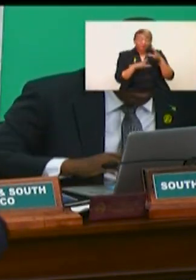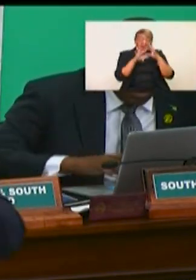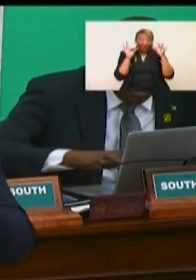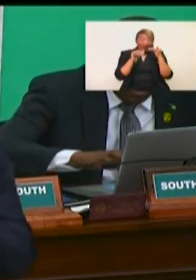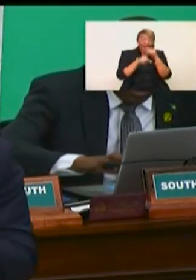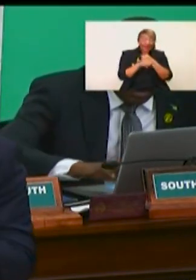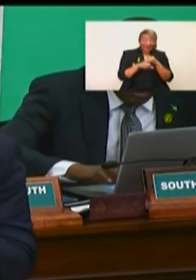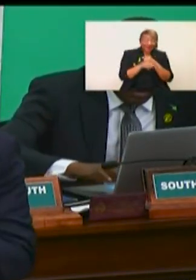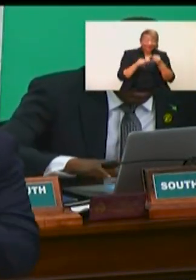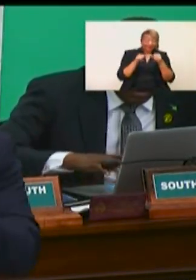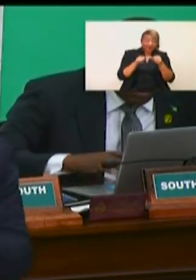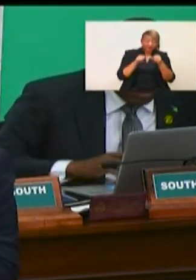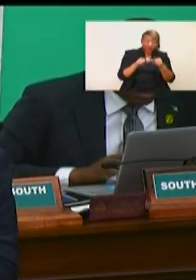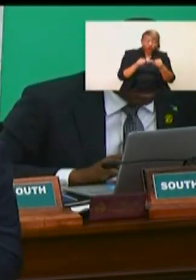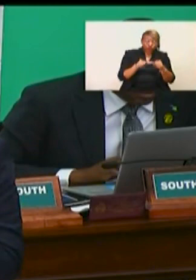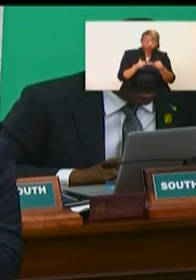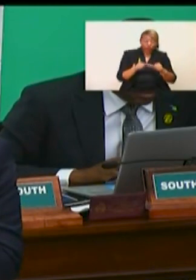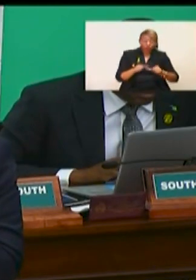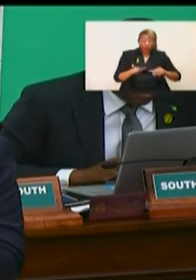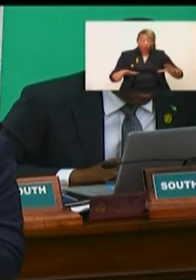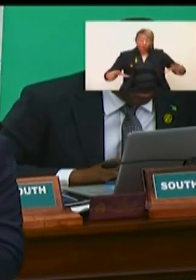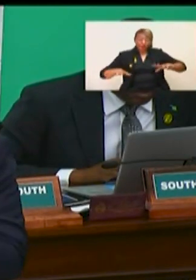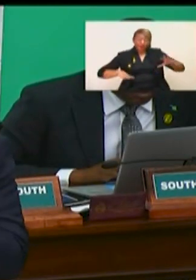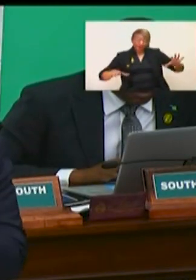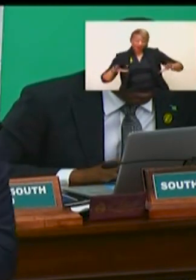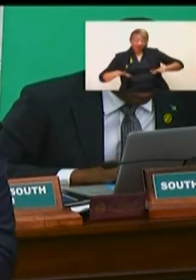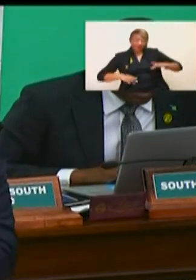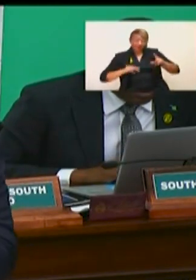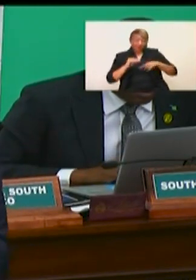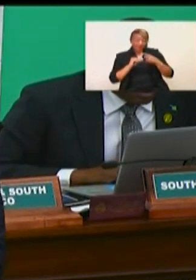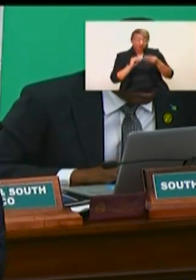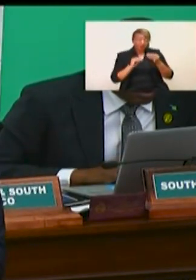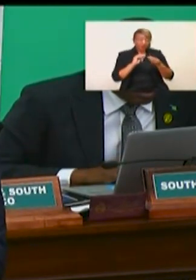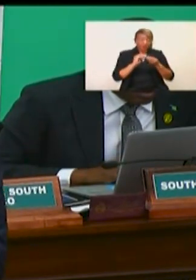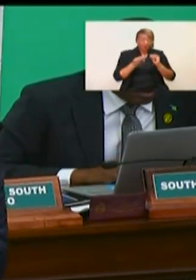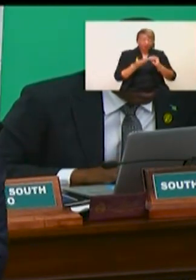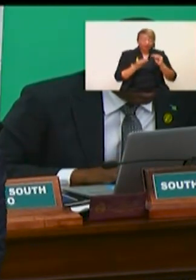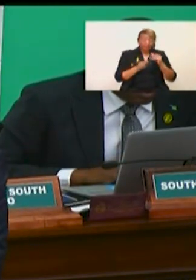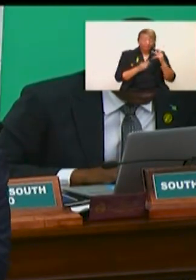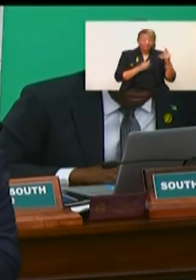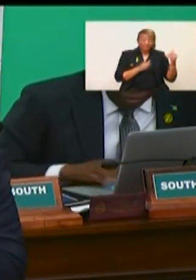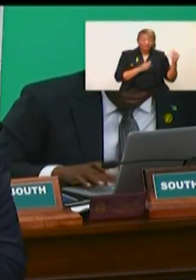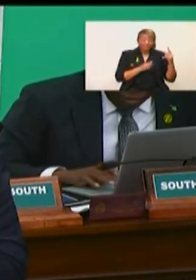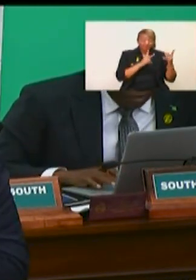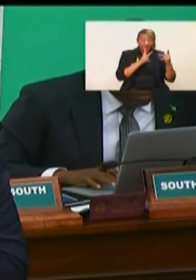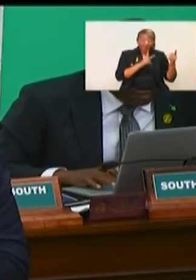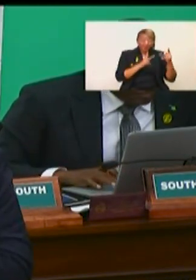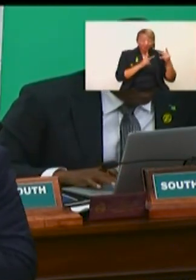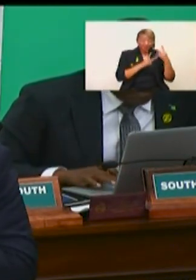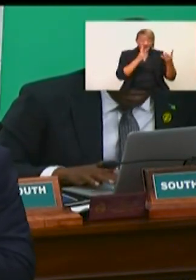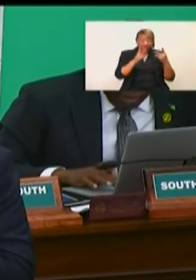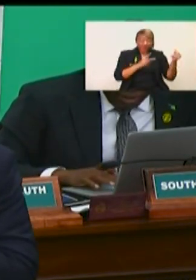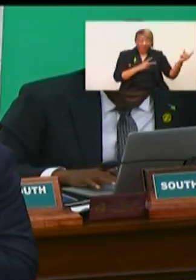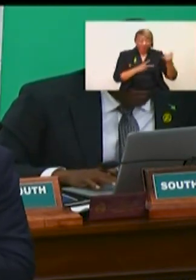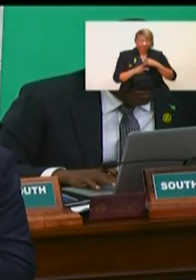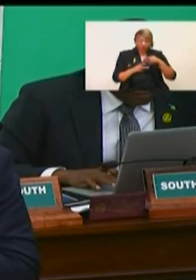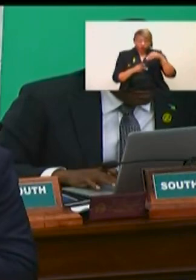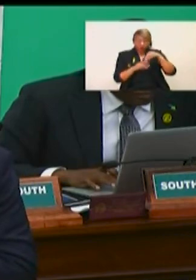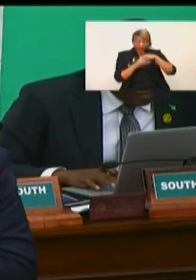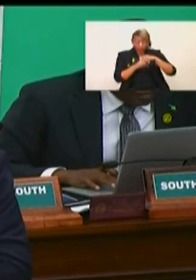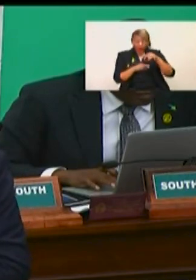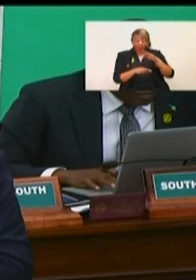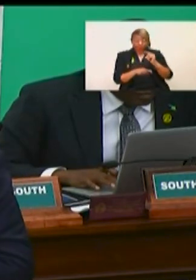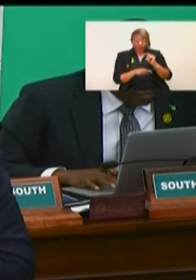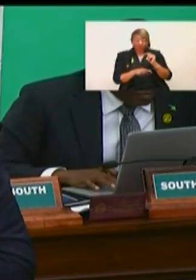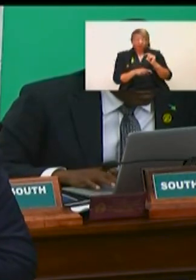Island continuously brags about the number of passengers being brought to the port. The government